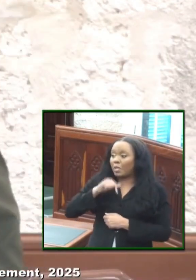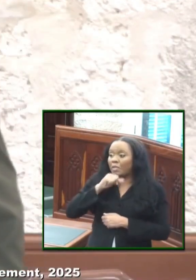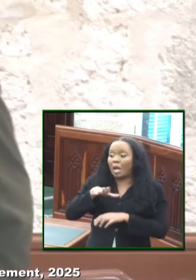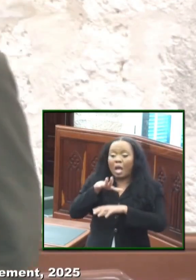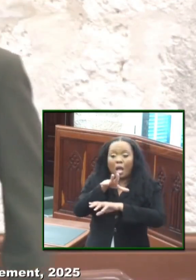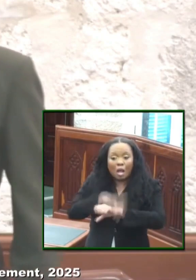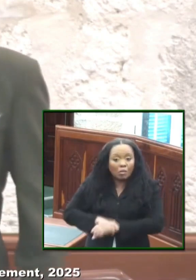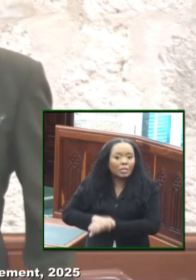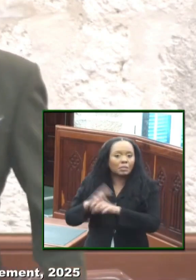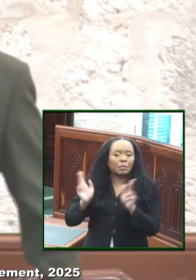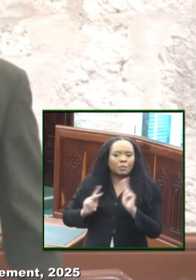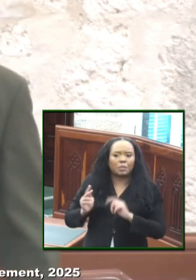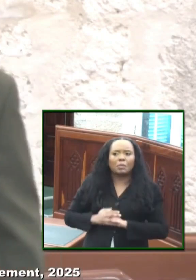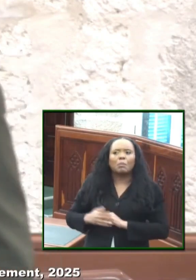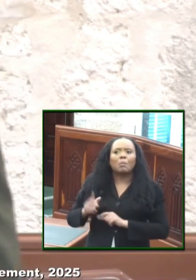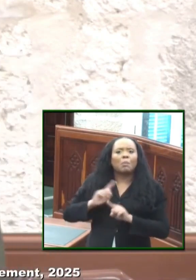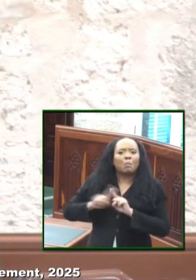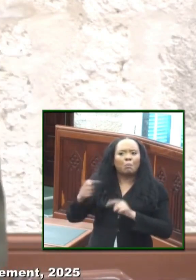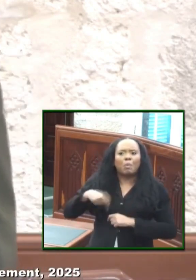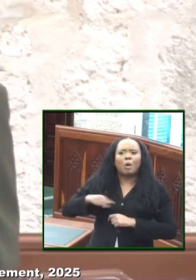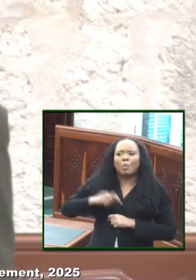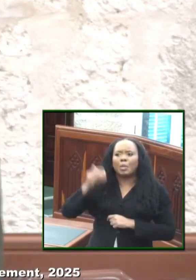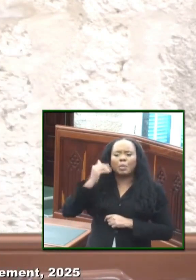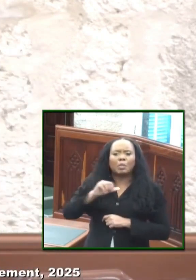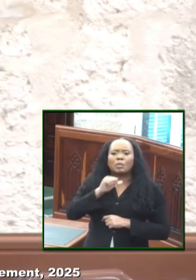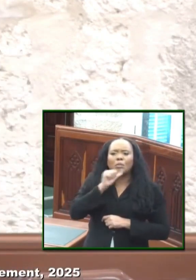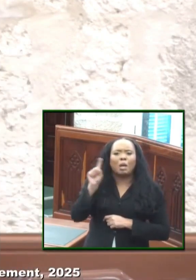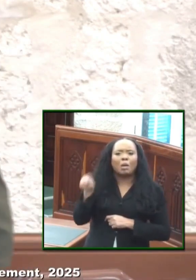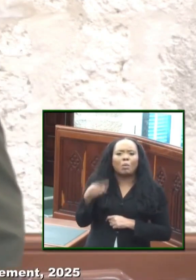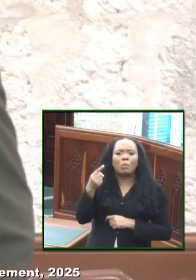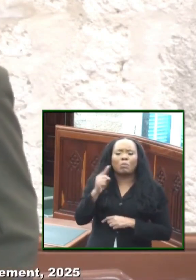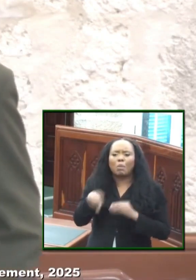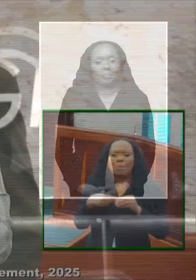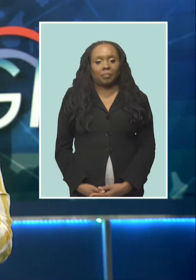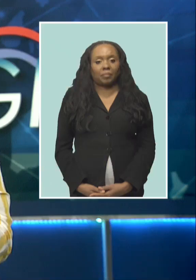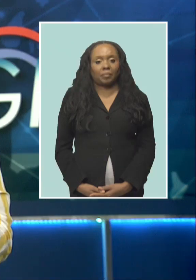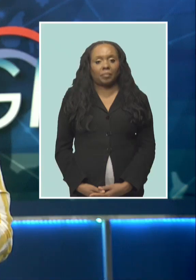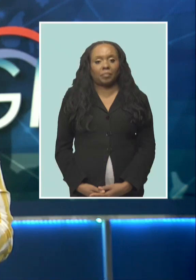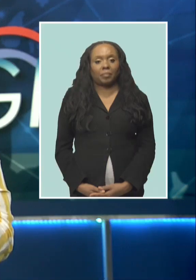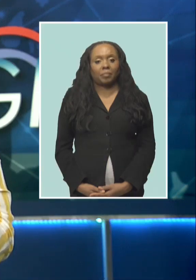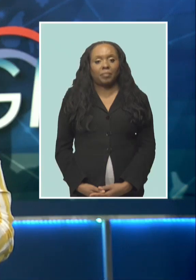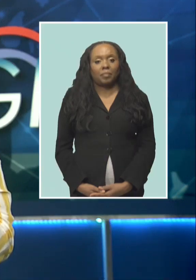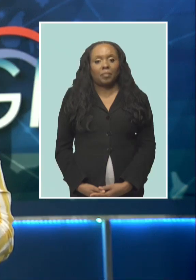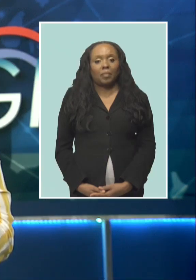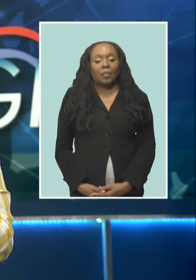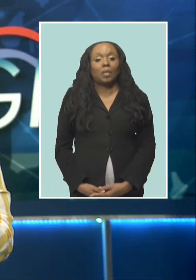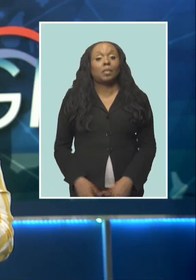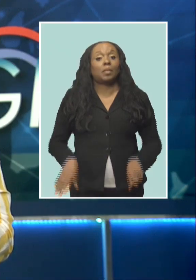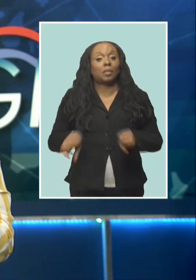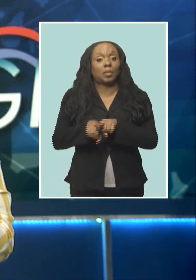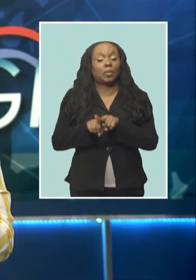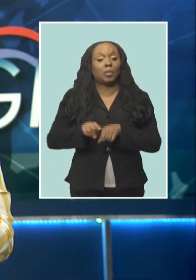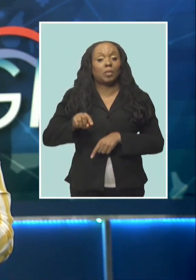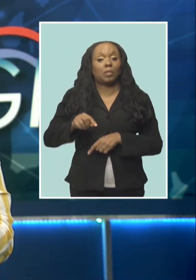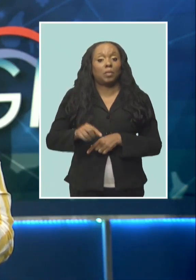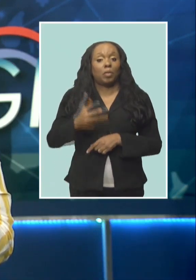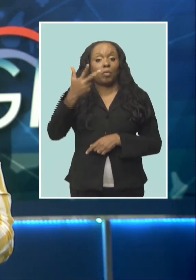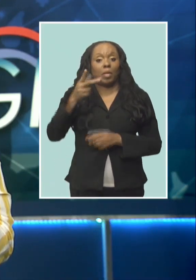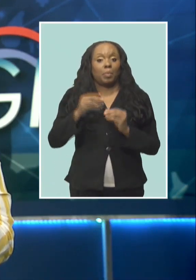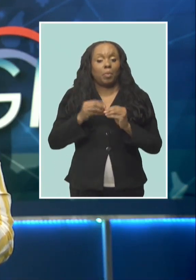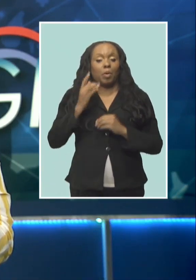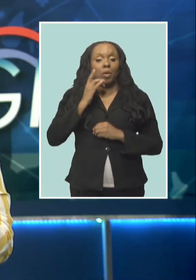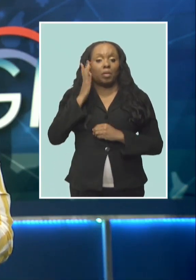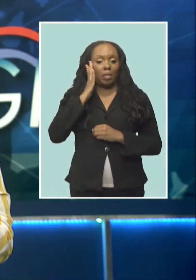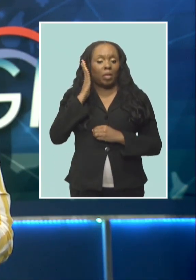only lock and liquor, that we can't just crime fight, we got to crime prevent. We also heard that 3 more hotels are